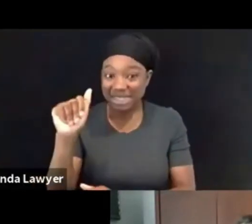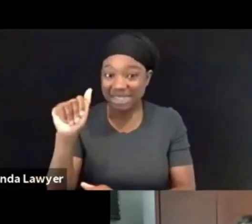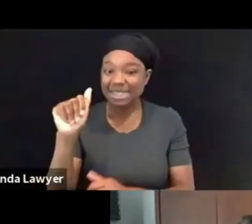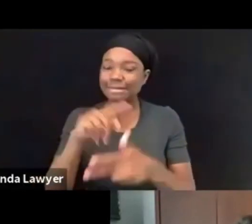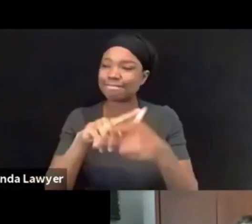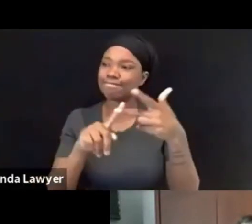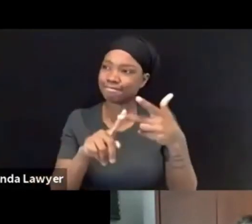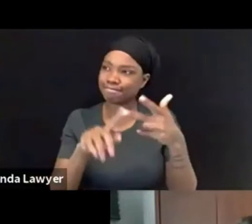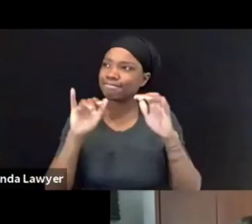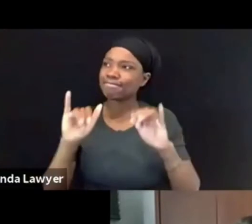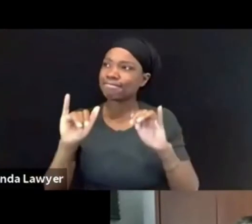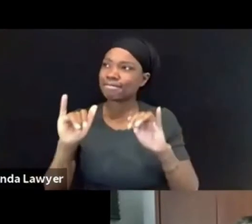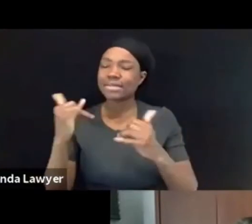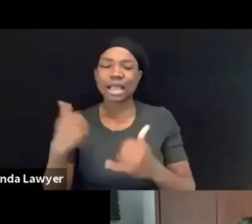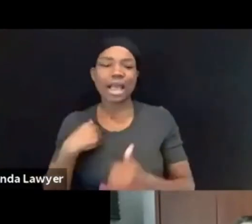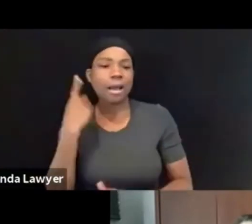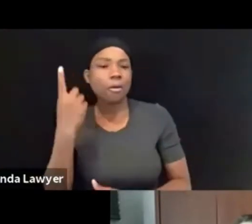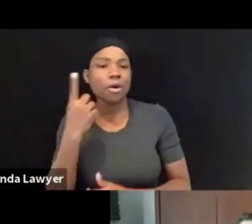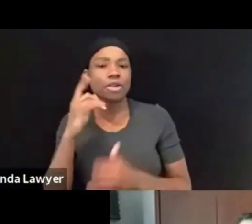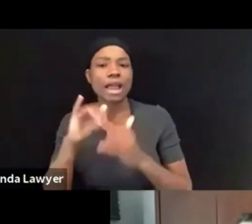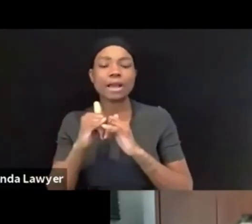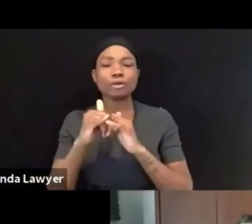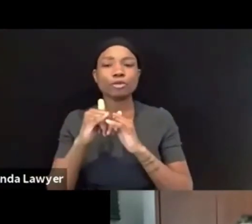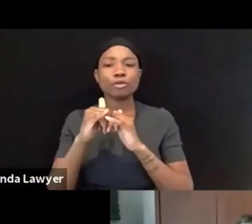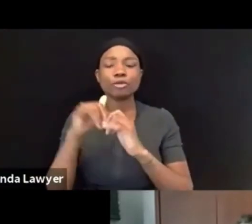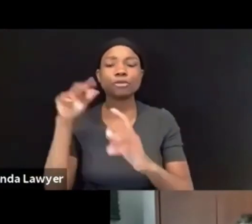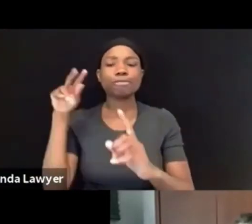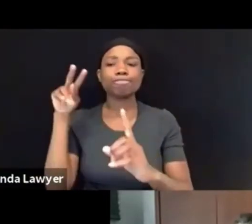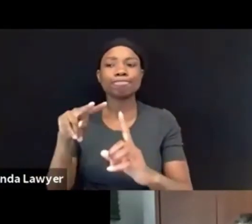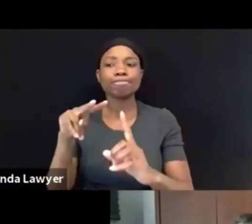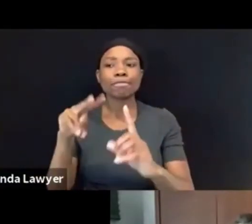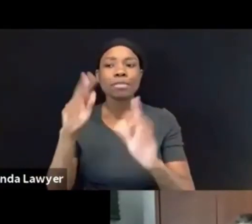preparedness dealing with multiple levels of